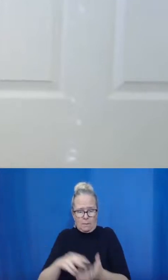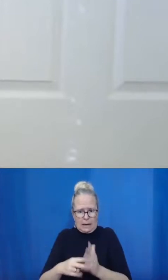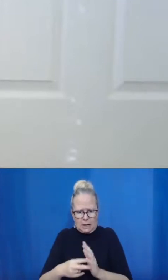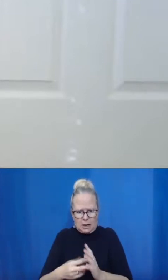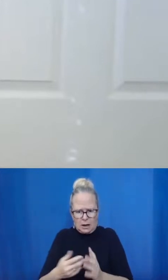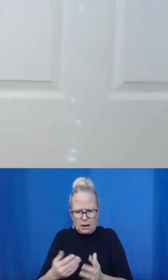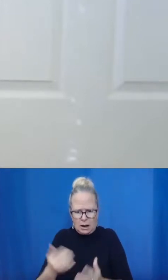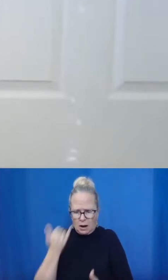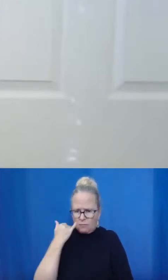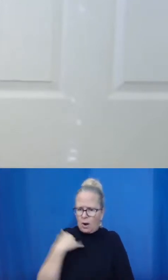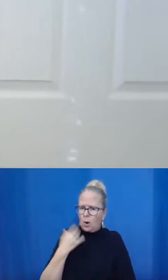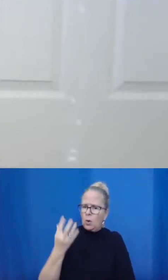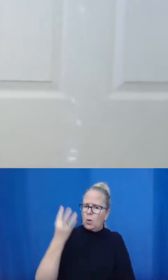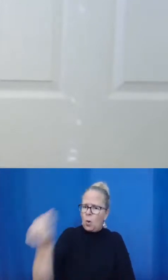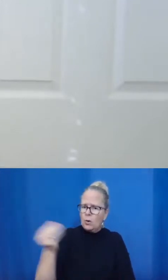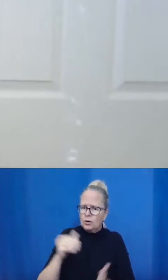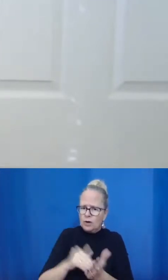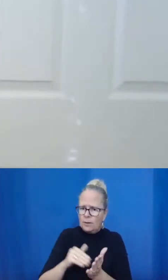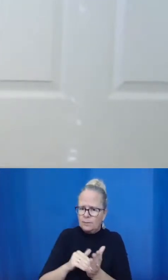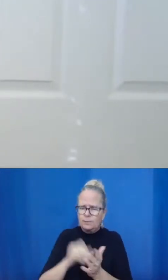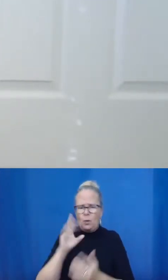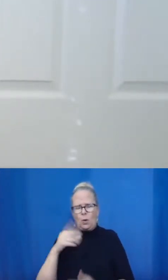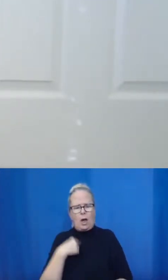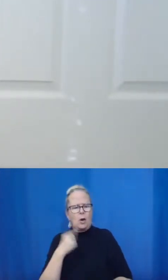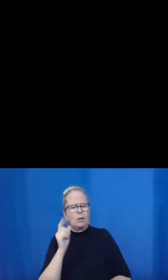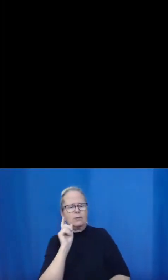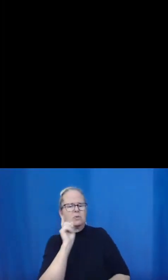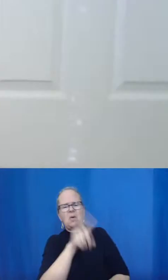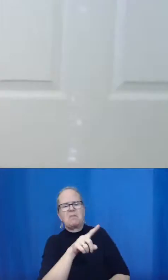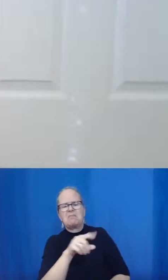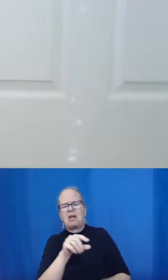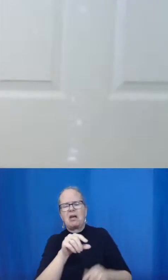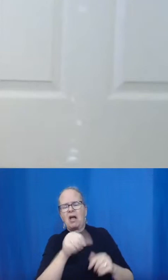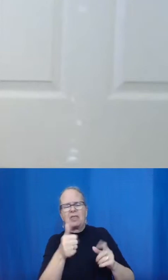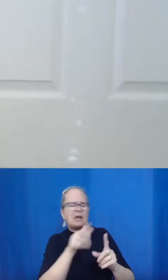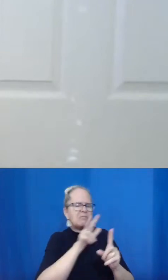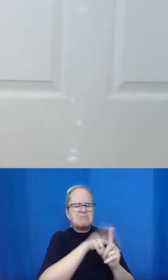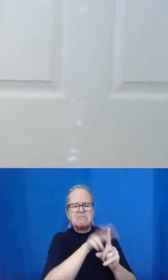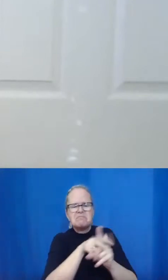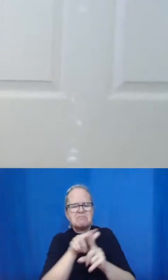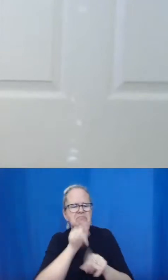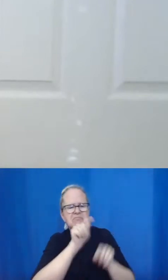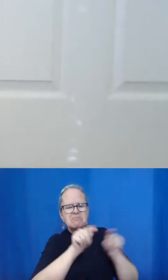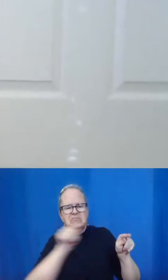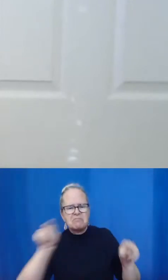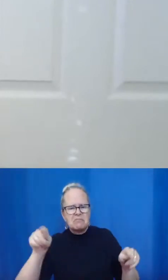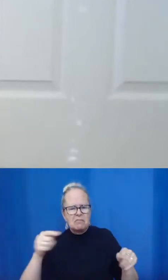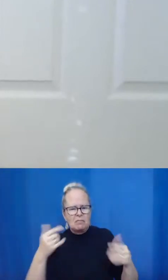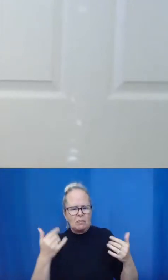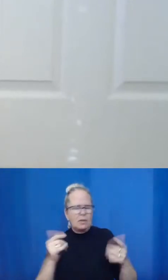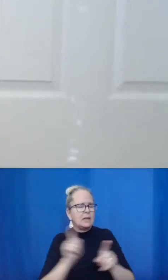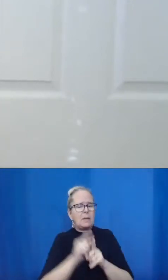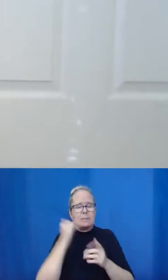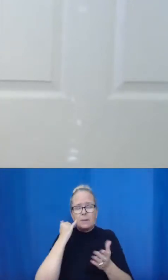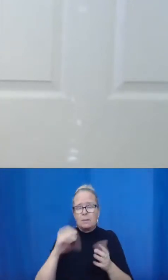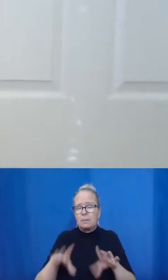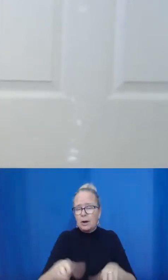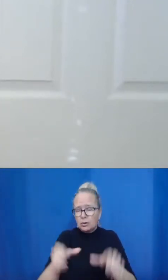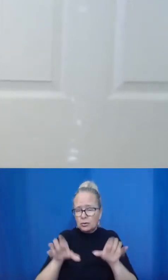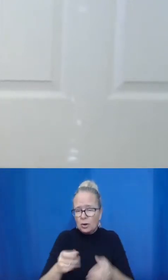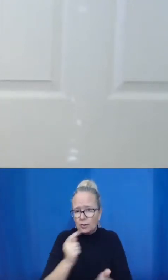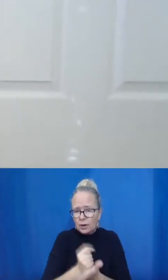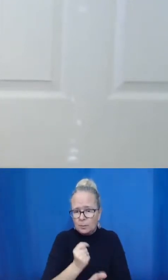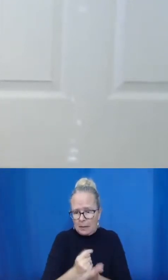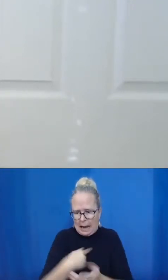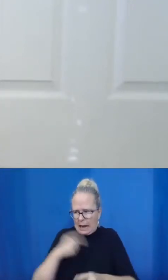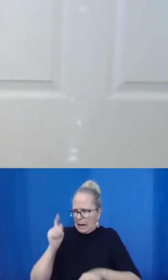food for myself. This meant that if I wanted to go like massage therapy, for example, I would